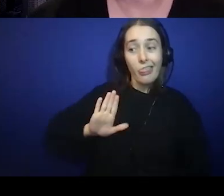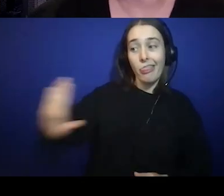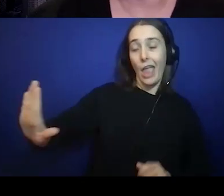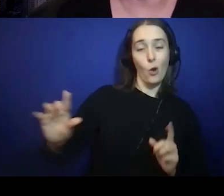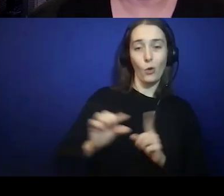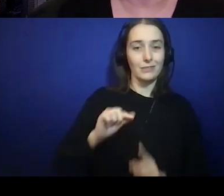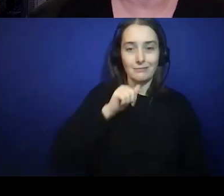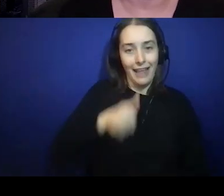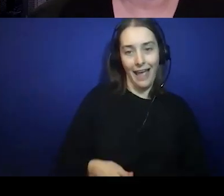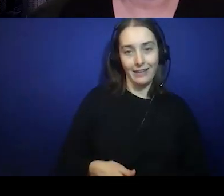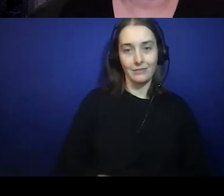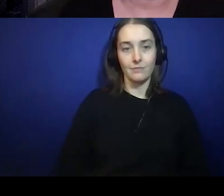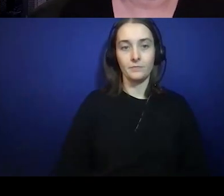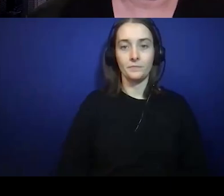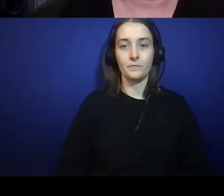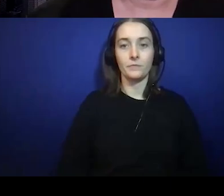used.